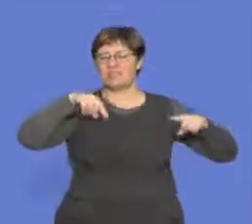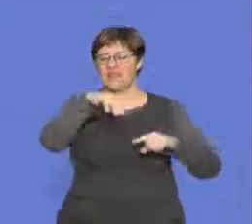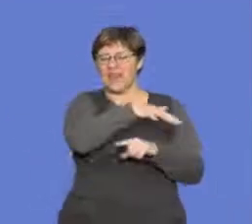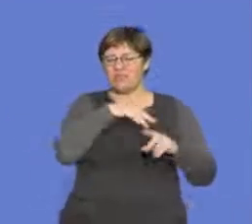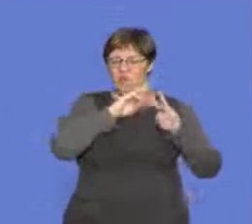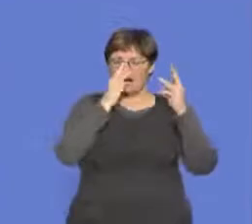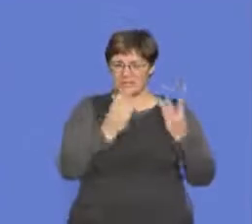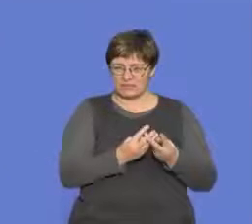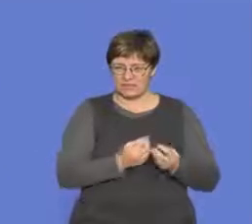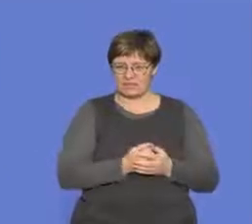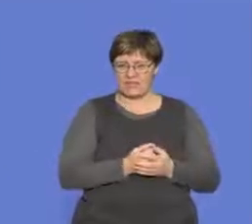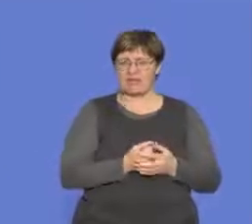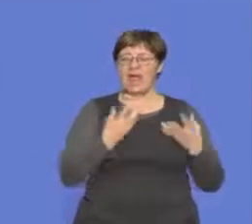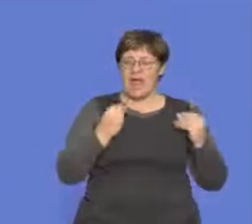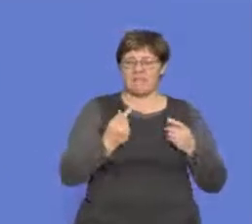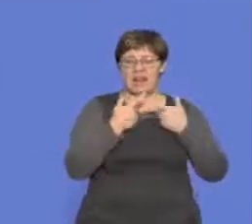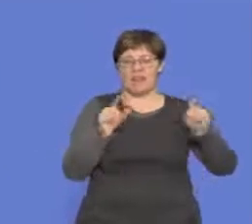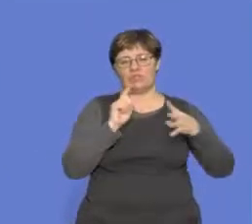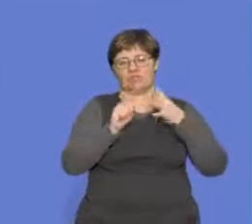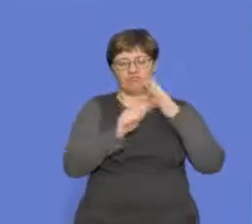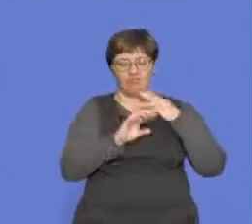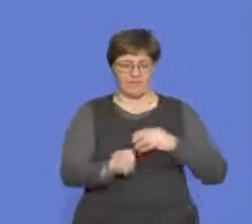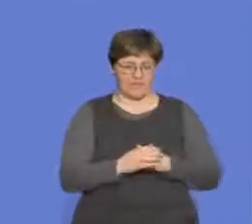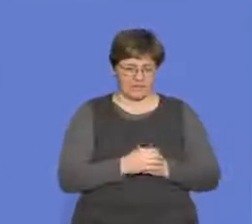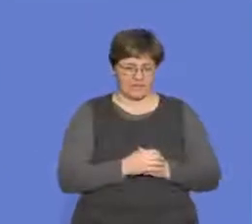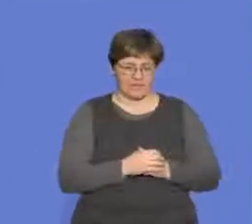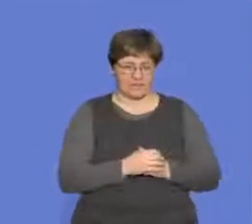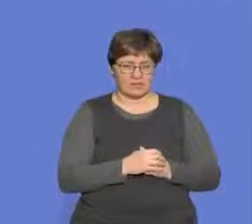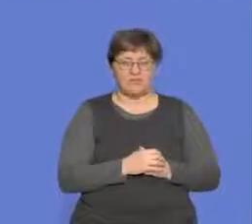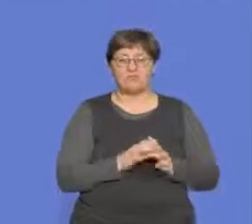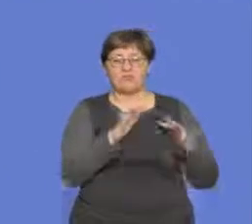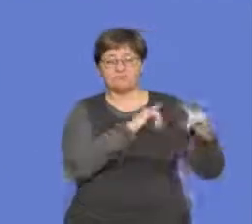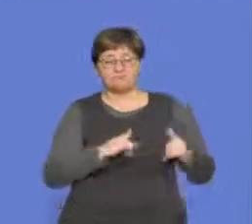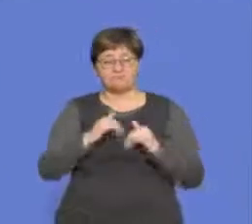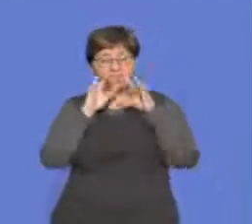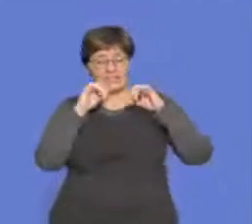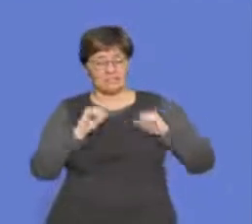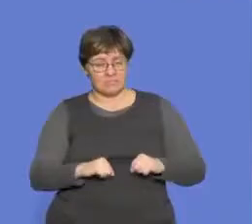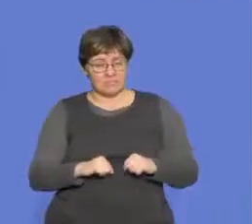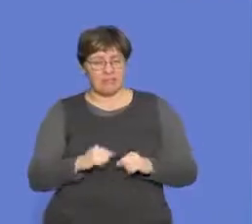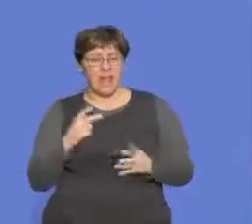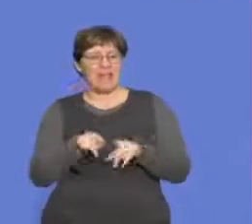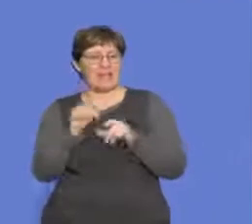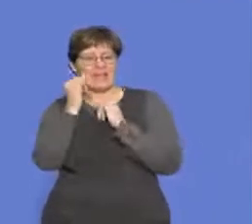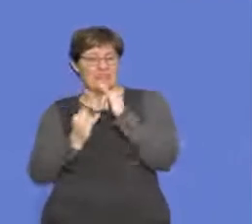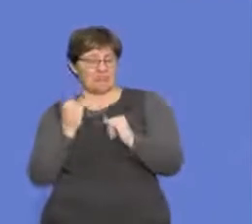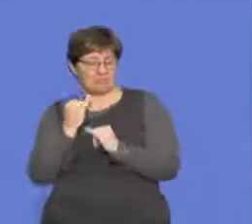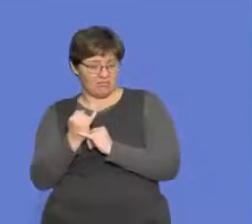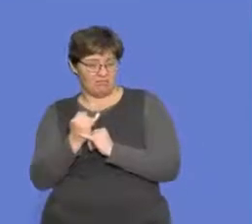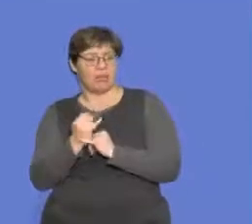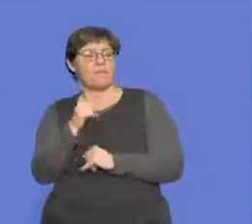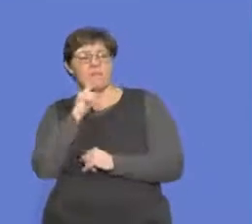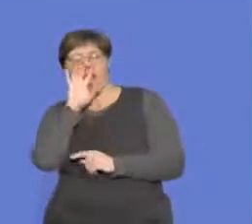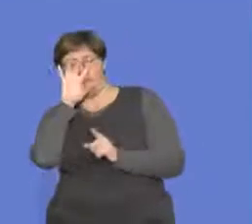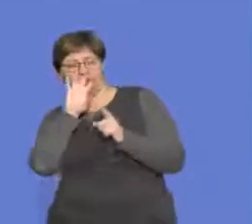around the world, we all have different languages. However, being able to have a common system internationally allowed for us to be able